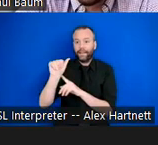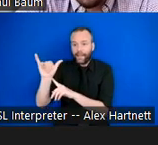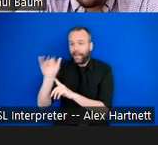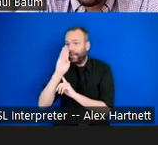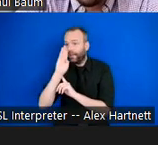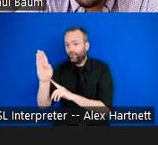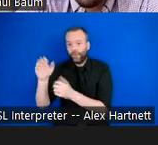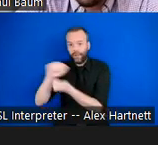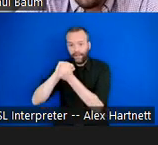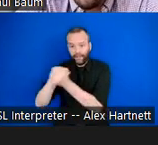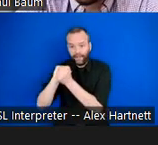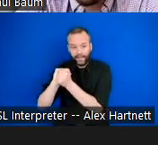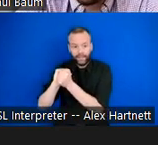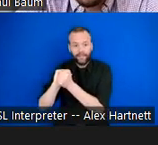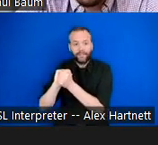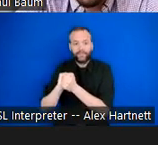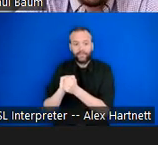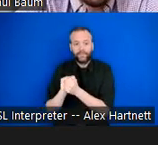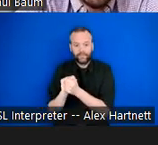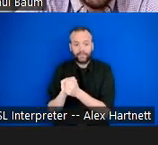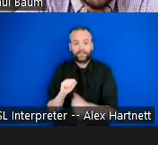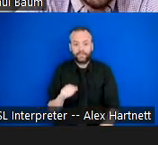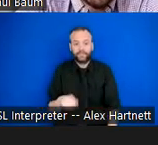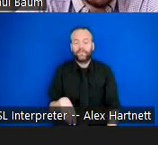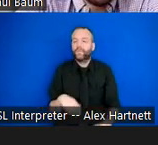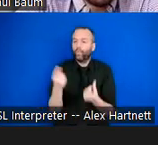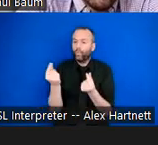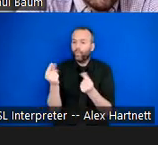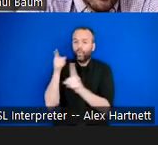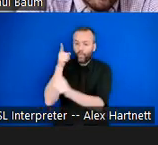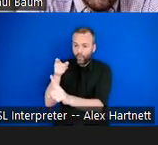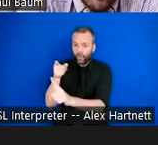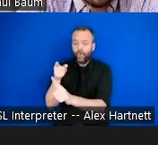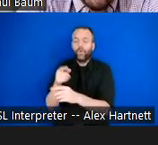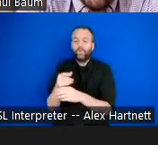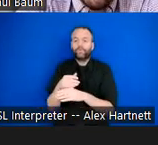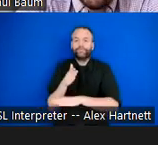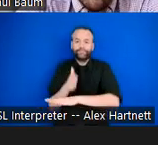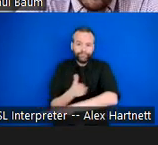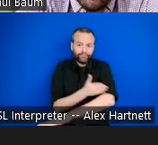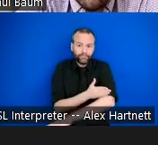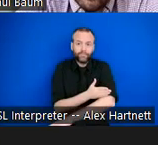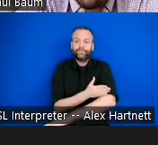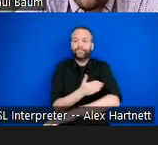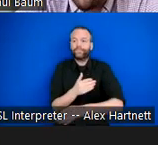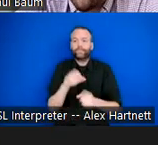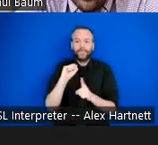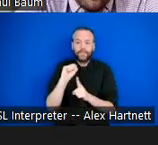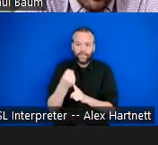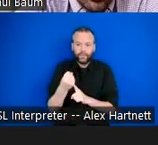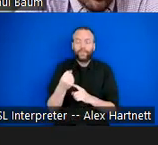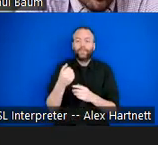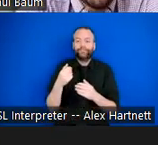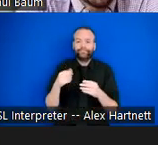middle school aim to improve the lives of LGBTQ plus students. GSAs address campus climate issues, advocate for